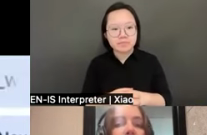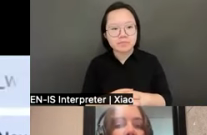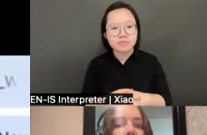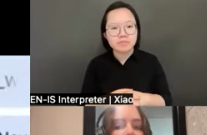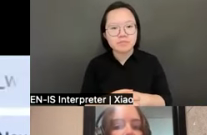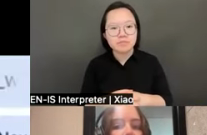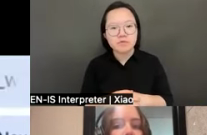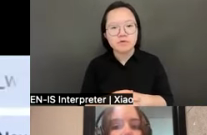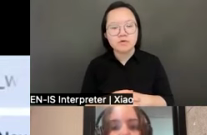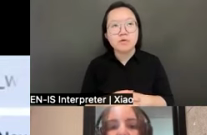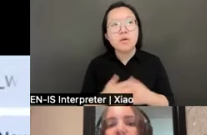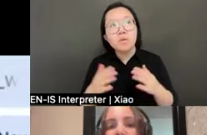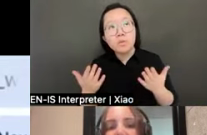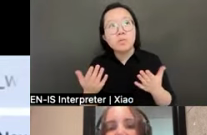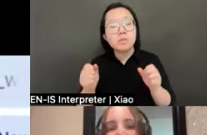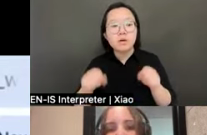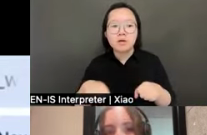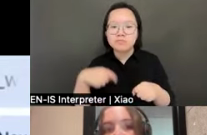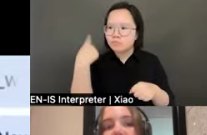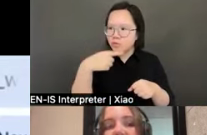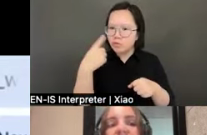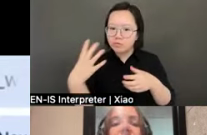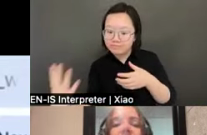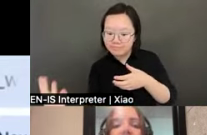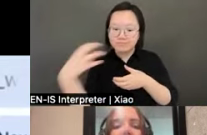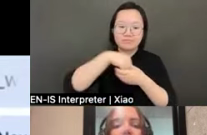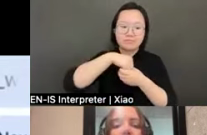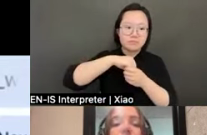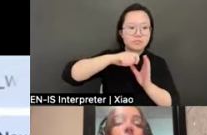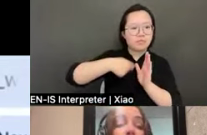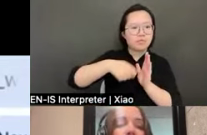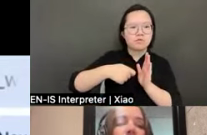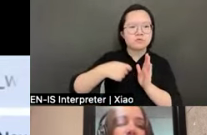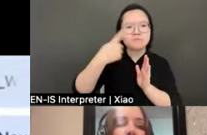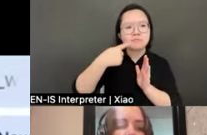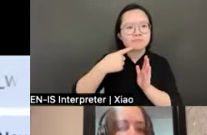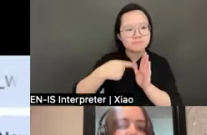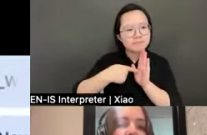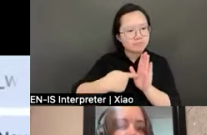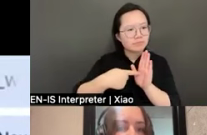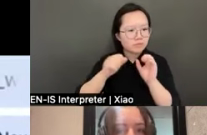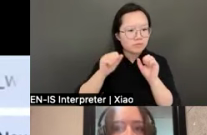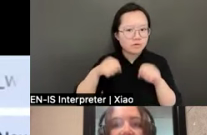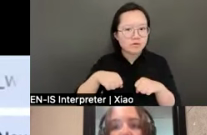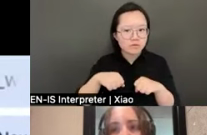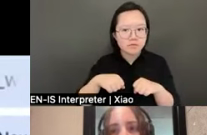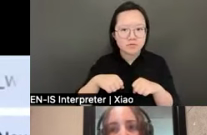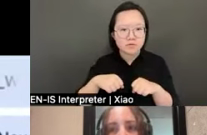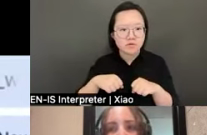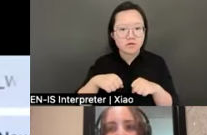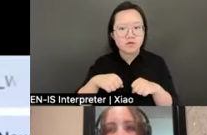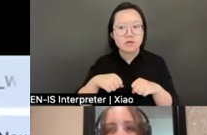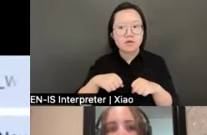include who is going to be involved in the project, which will also have to be reflected in the budget,